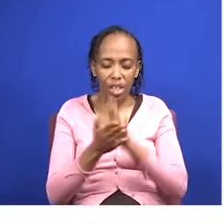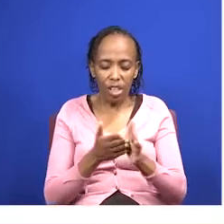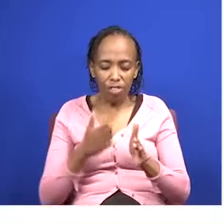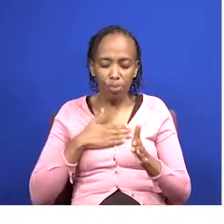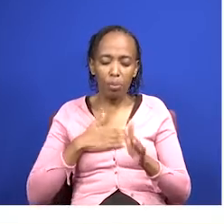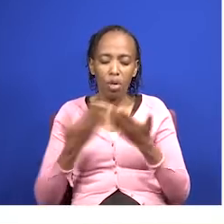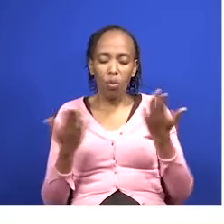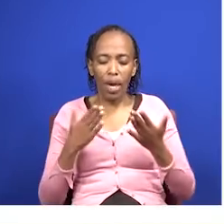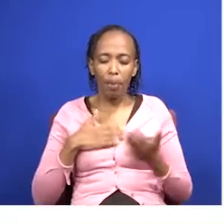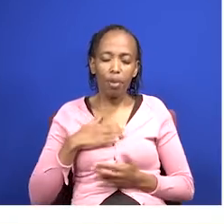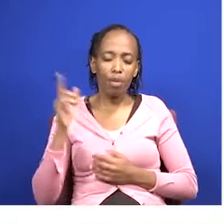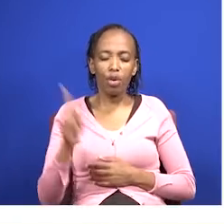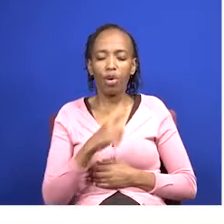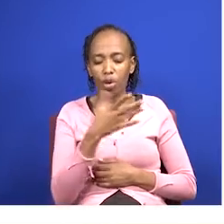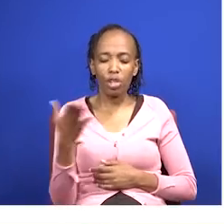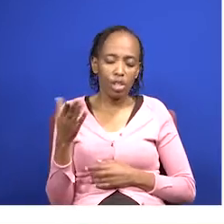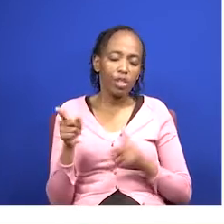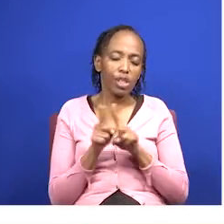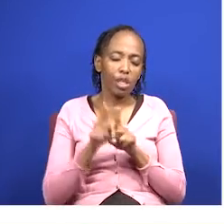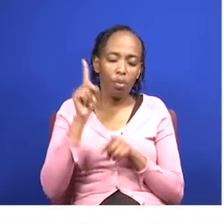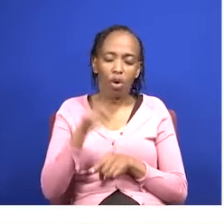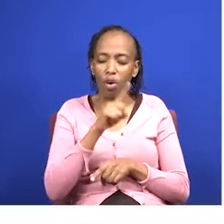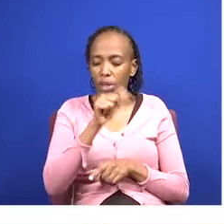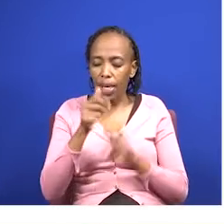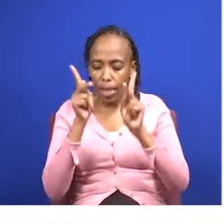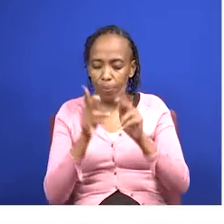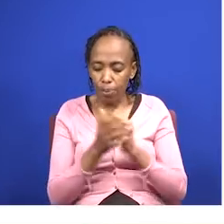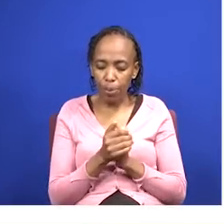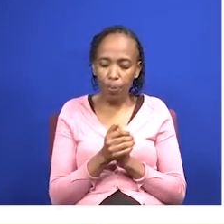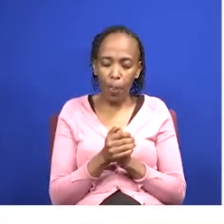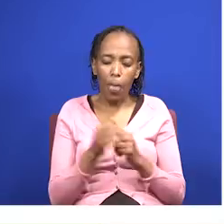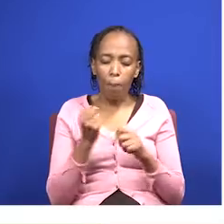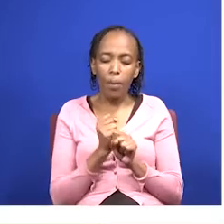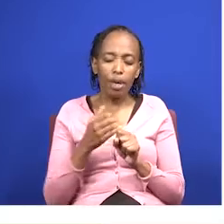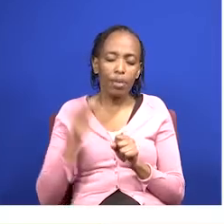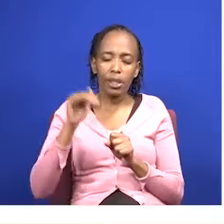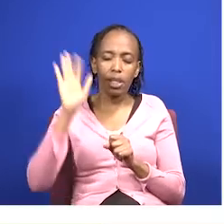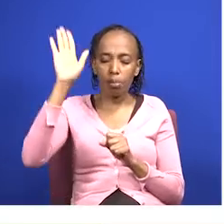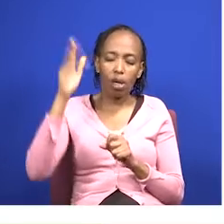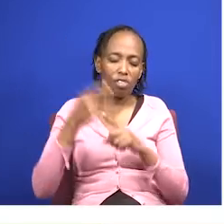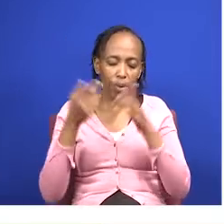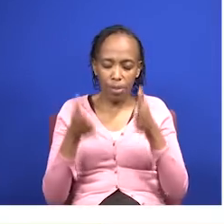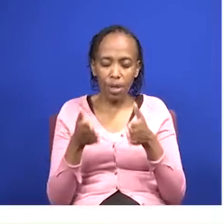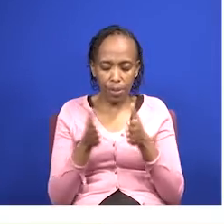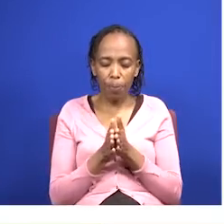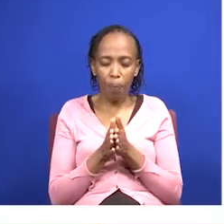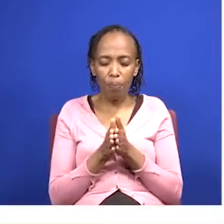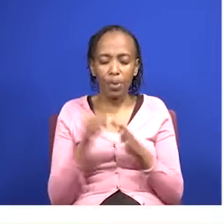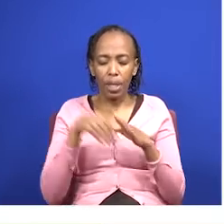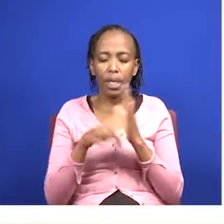forgive me where I have wronged you and wronged other people. Make me your child from